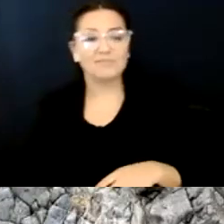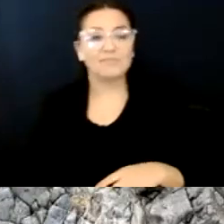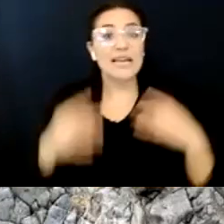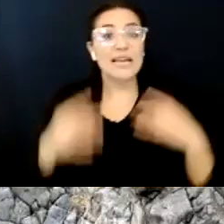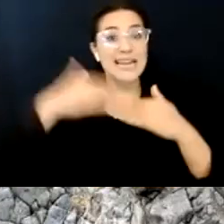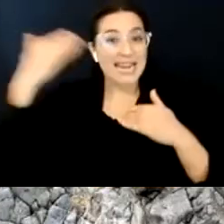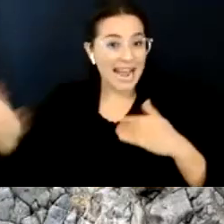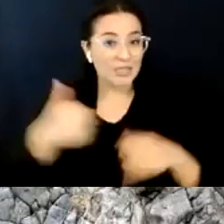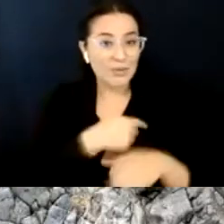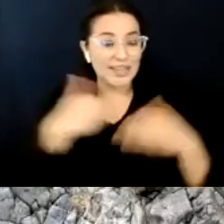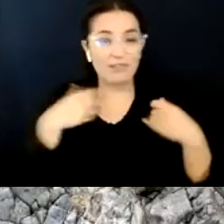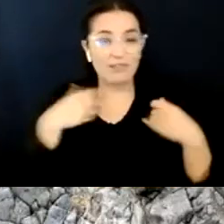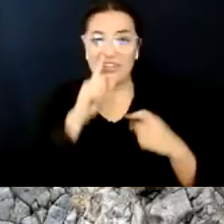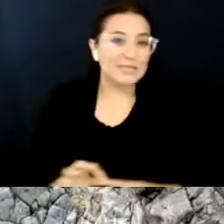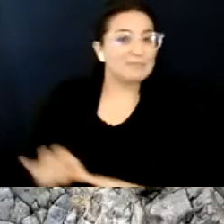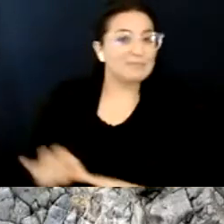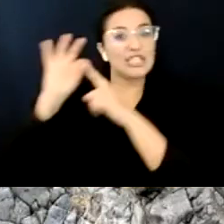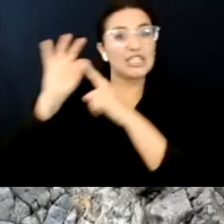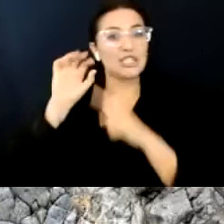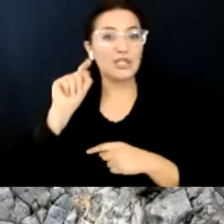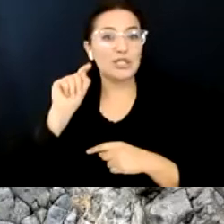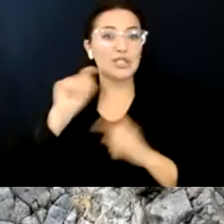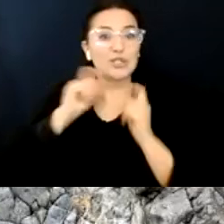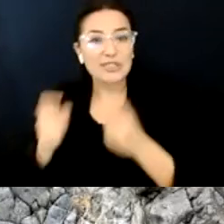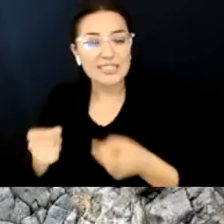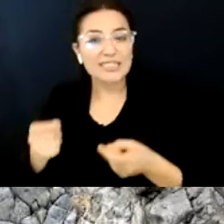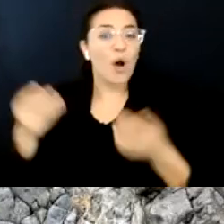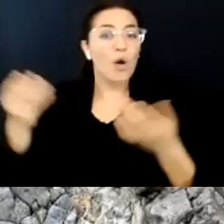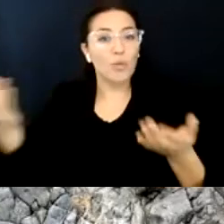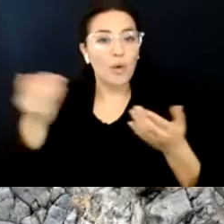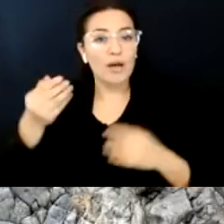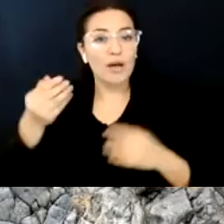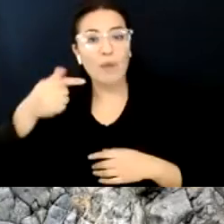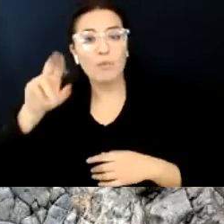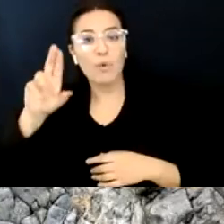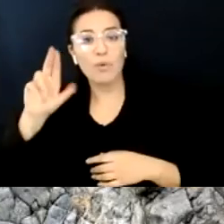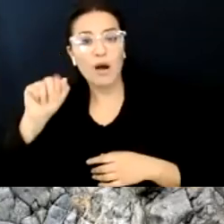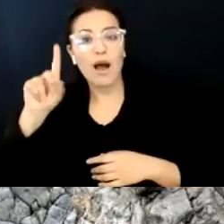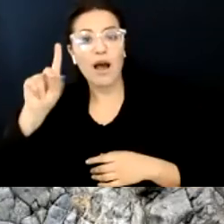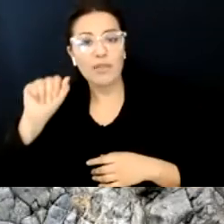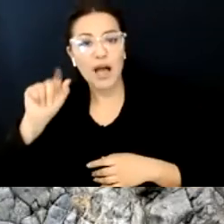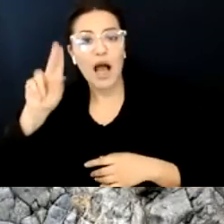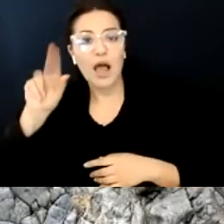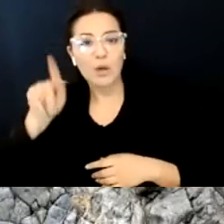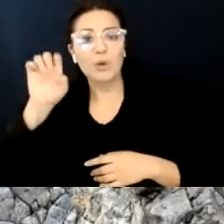treat. Please help me welcome Guadalupe Sanchez, president of CSUN Salsa Libre. Salsa